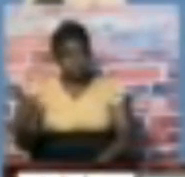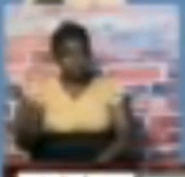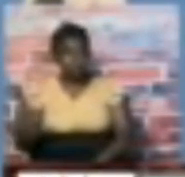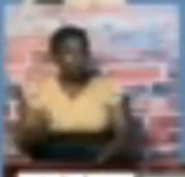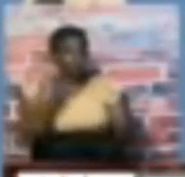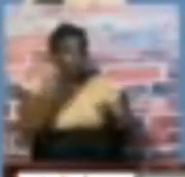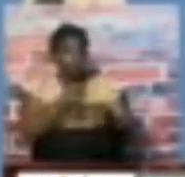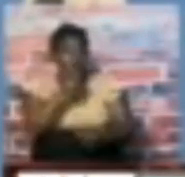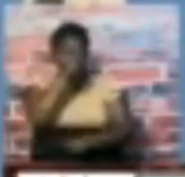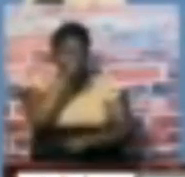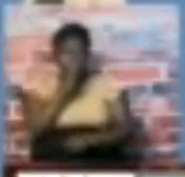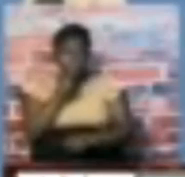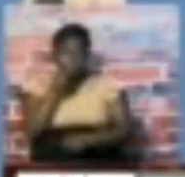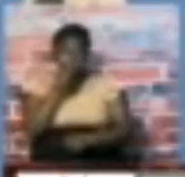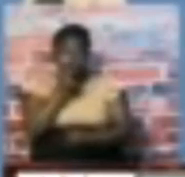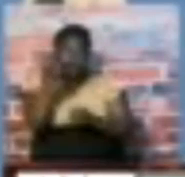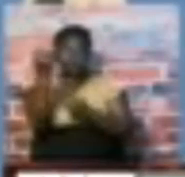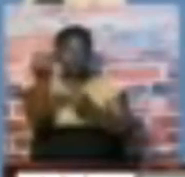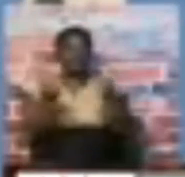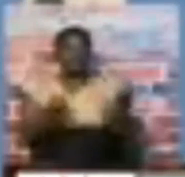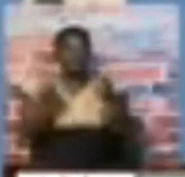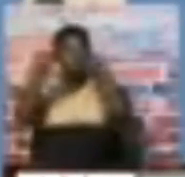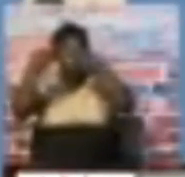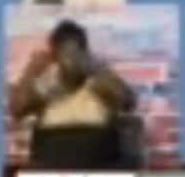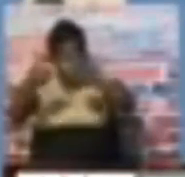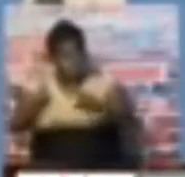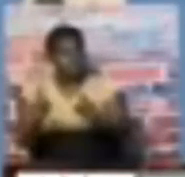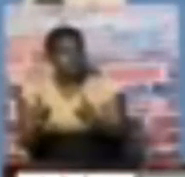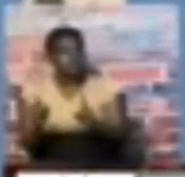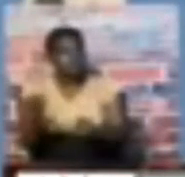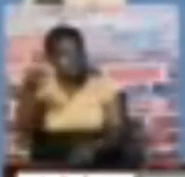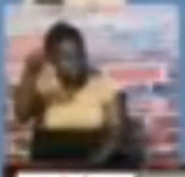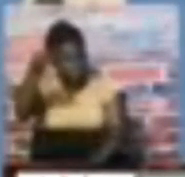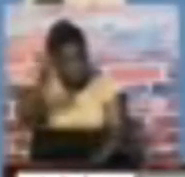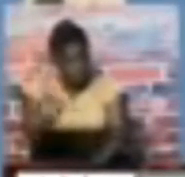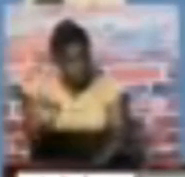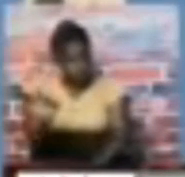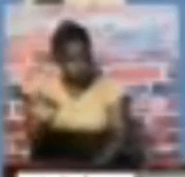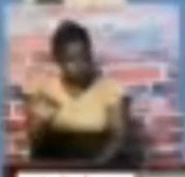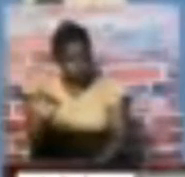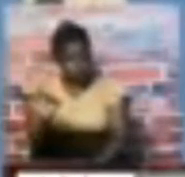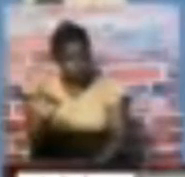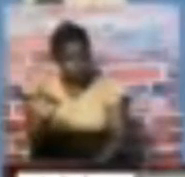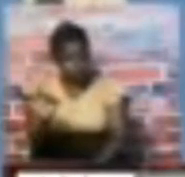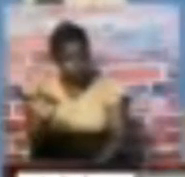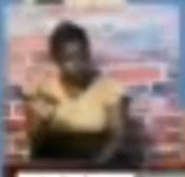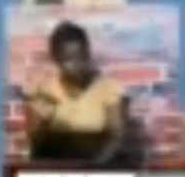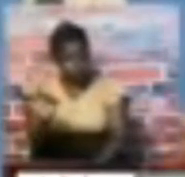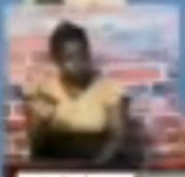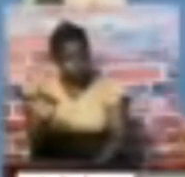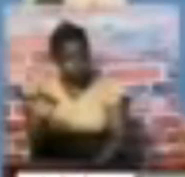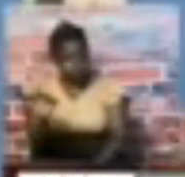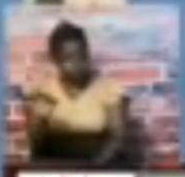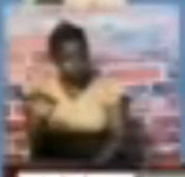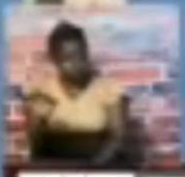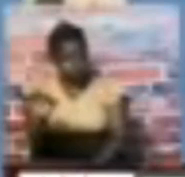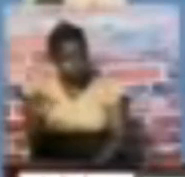We said private cars could start being used, provided again they observe the distance